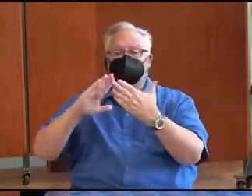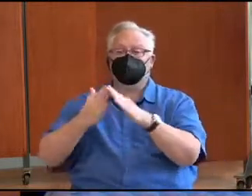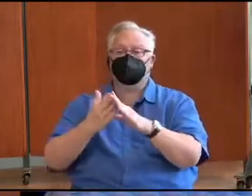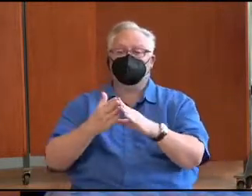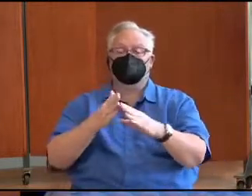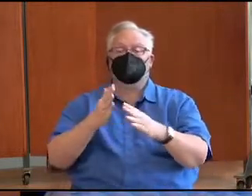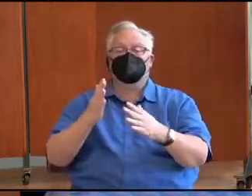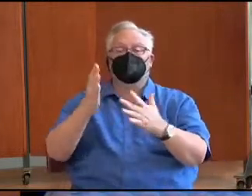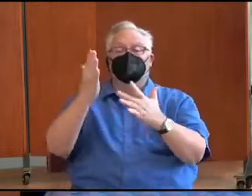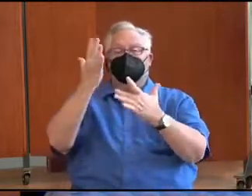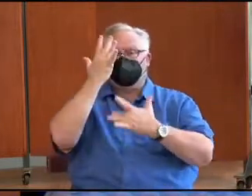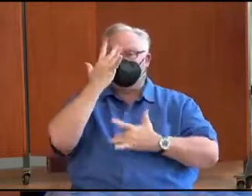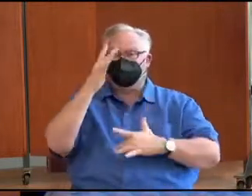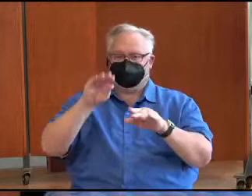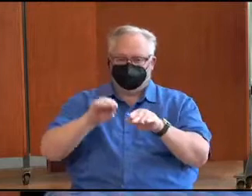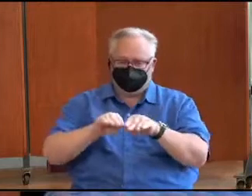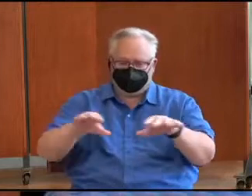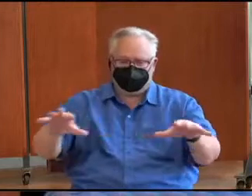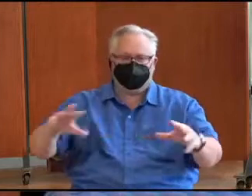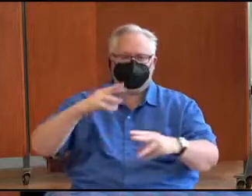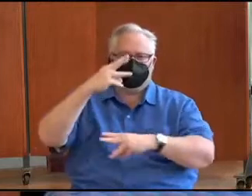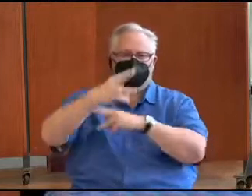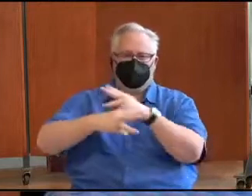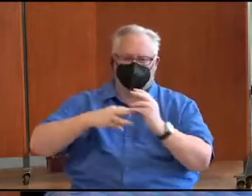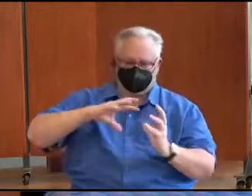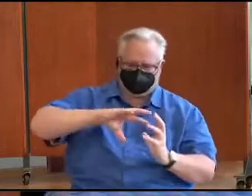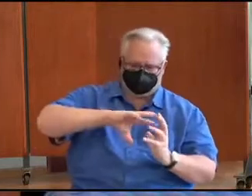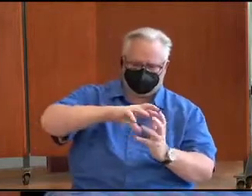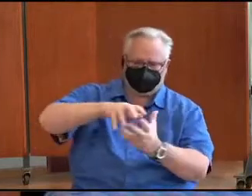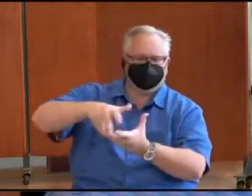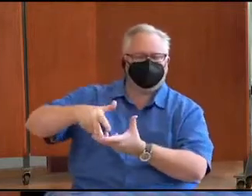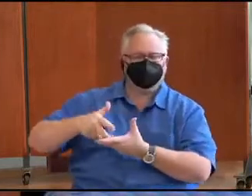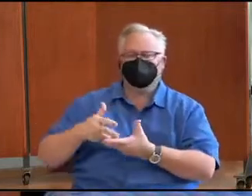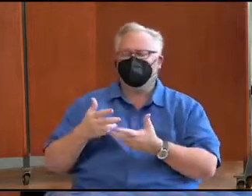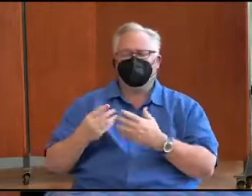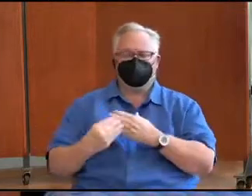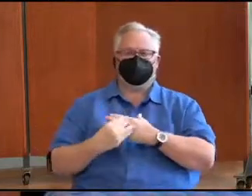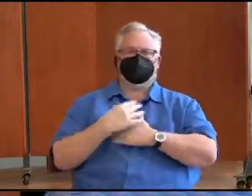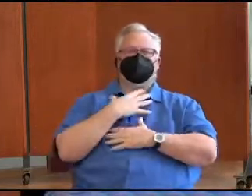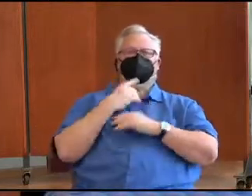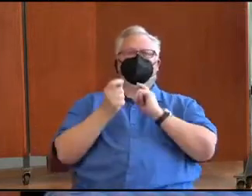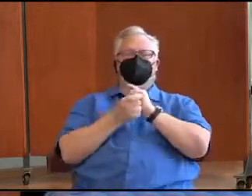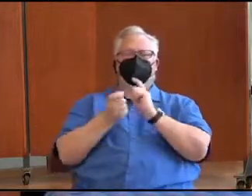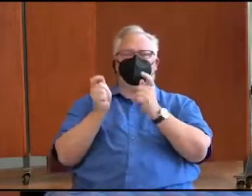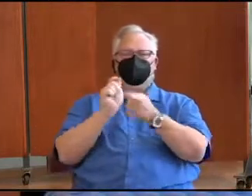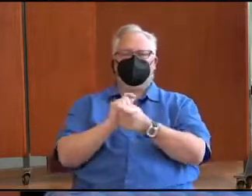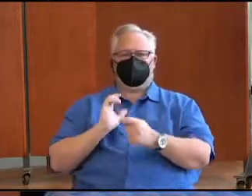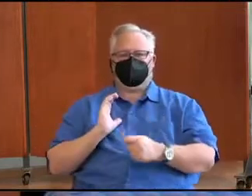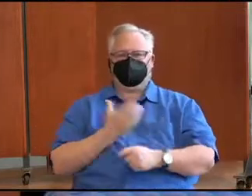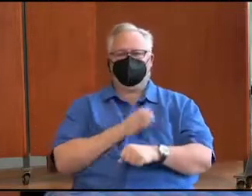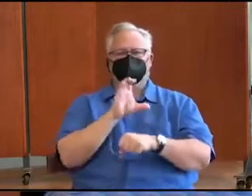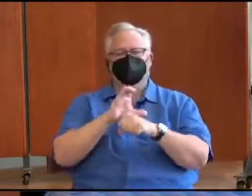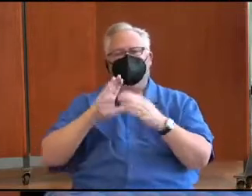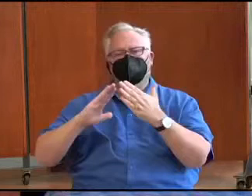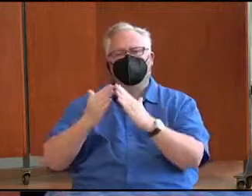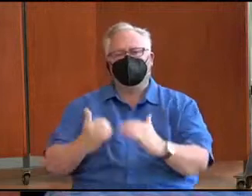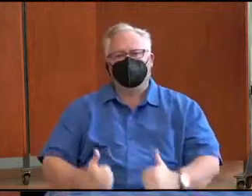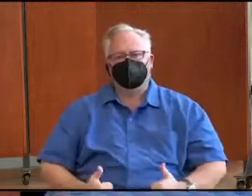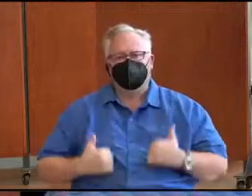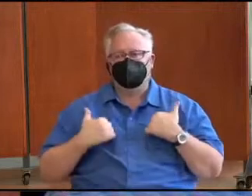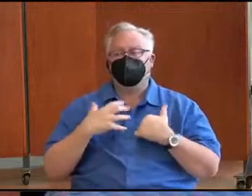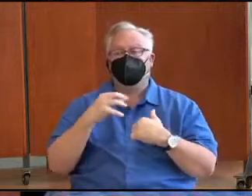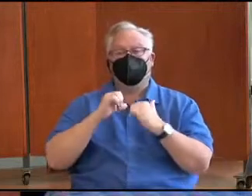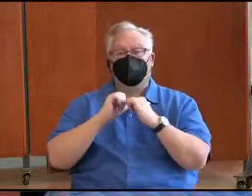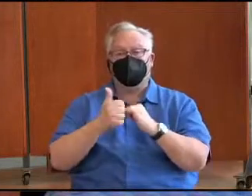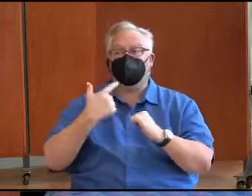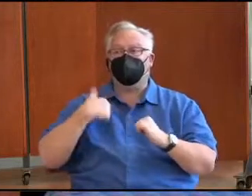completely upended so much of congregational life and how we gather. We have an opportunity in this moment not to go